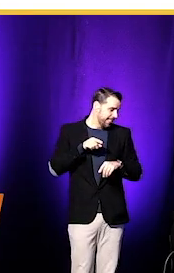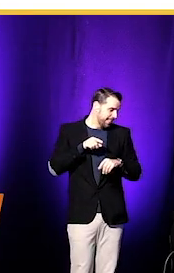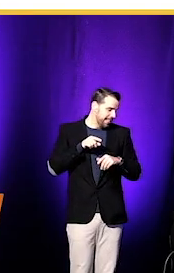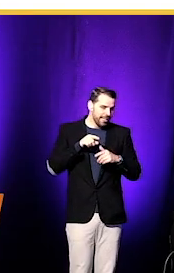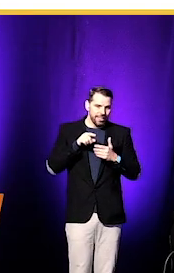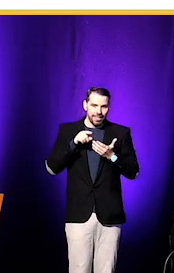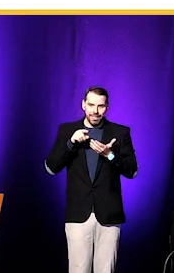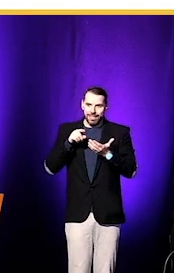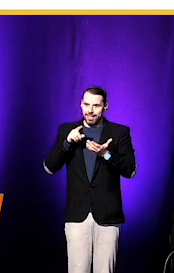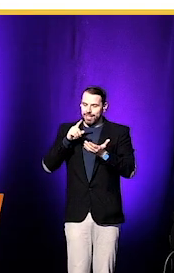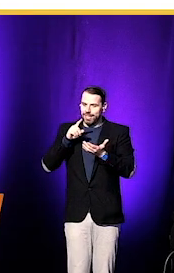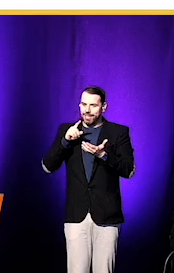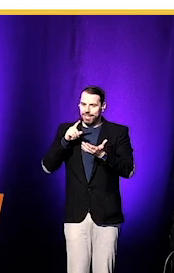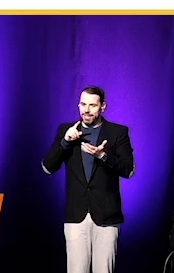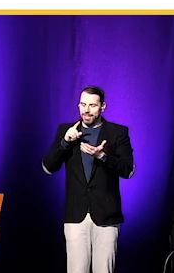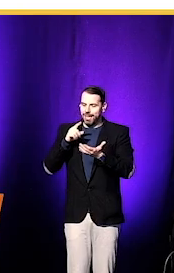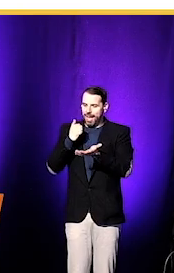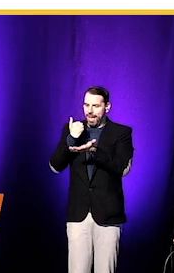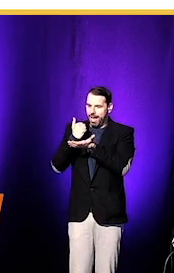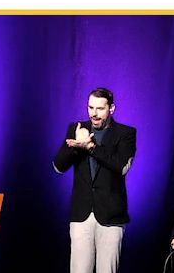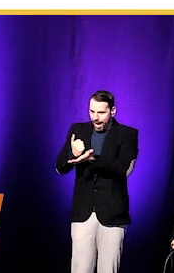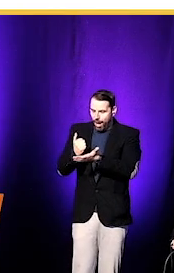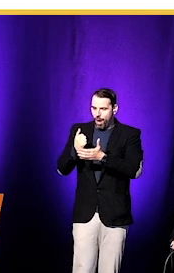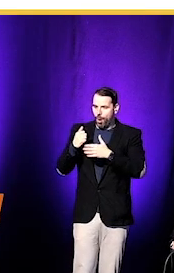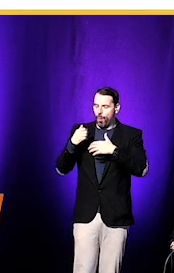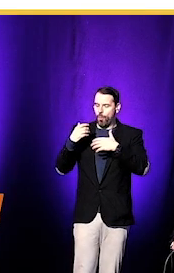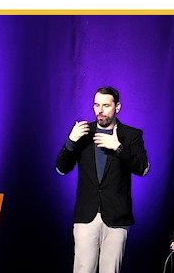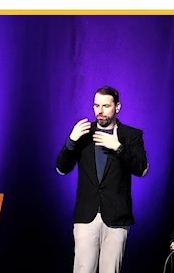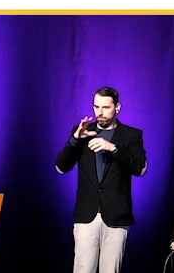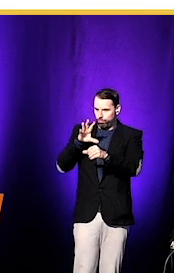part oriented participants across the ecology